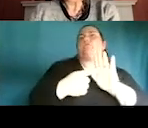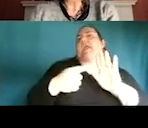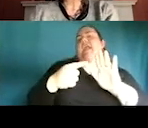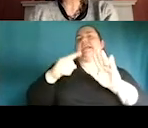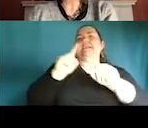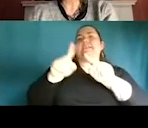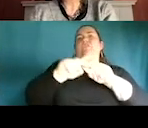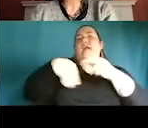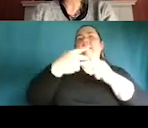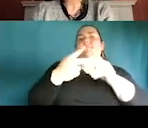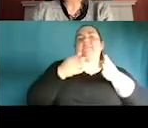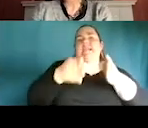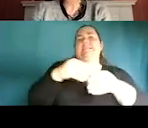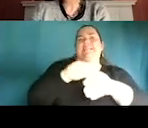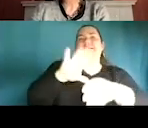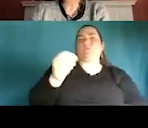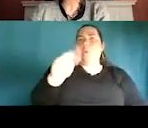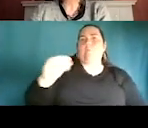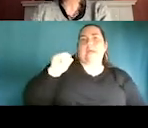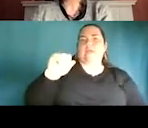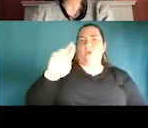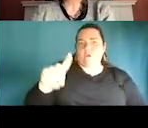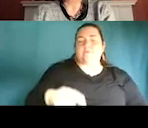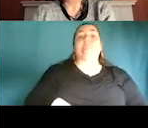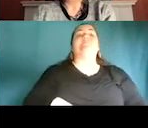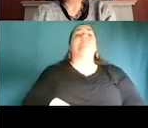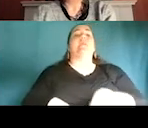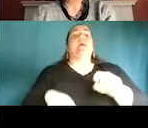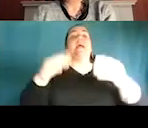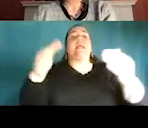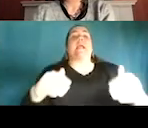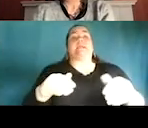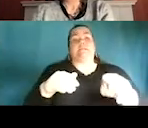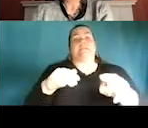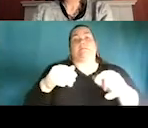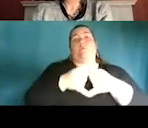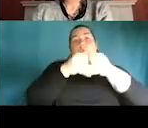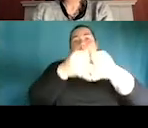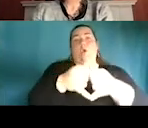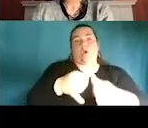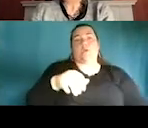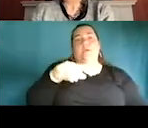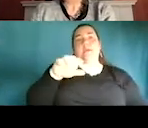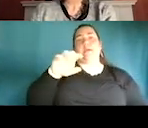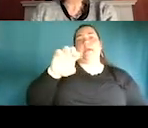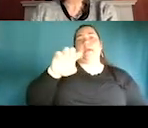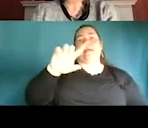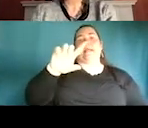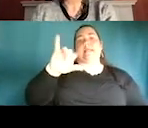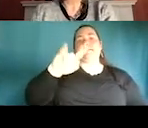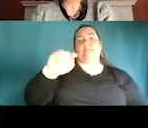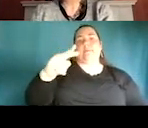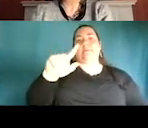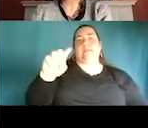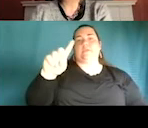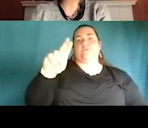Next, we have the Elizabeth LeDuc Award for Excellence in Teaching in the Life Sciences. Toni Marie Achille is praised for her